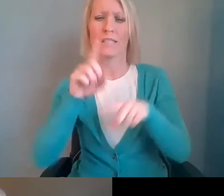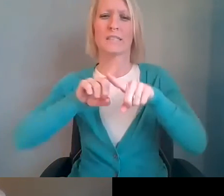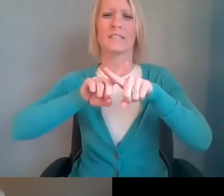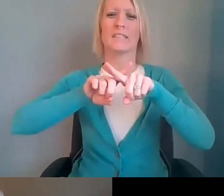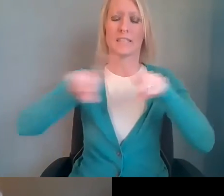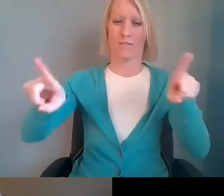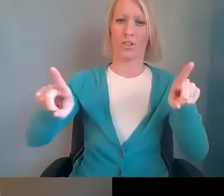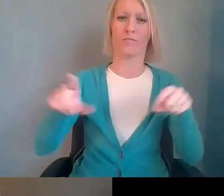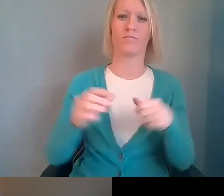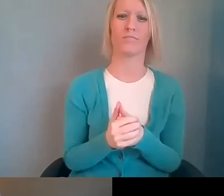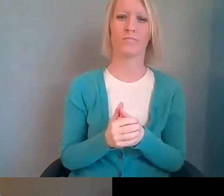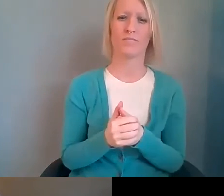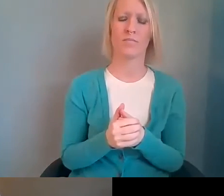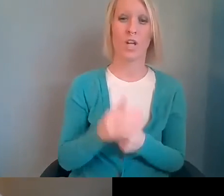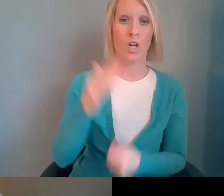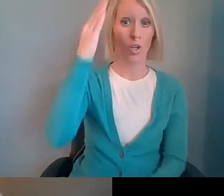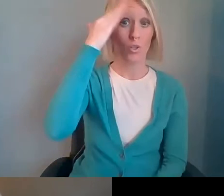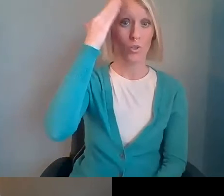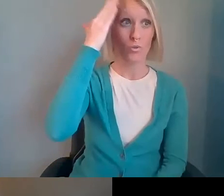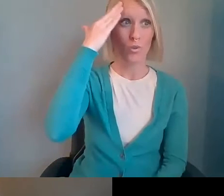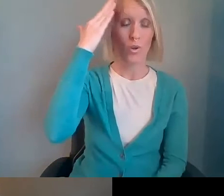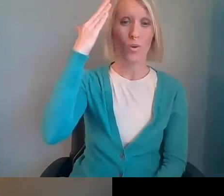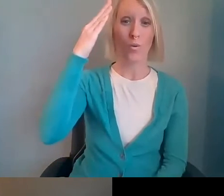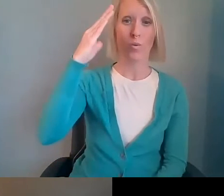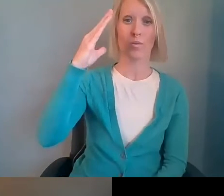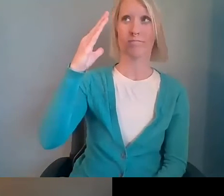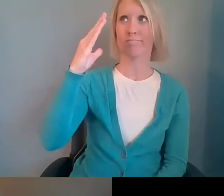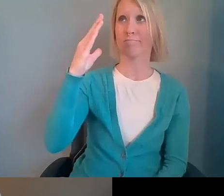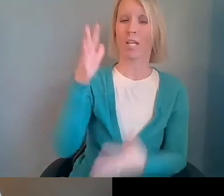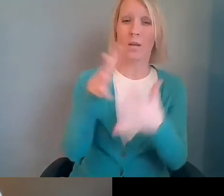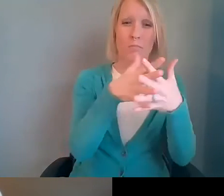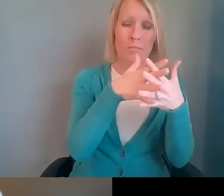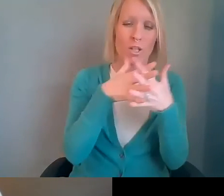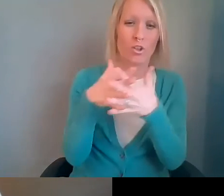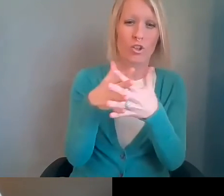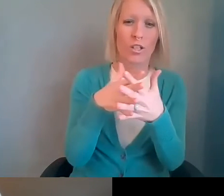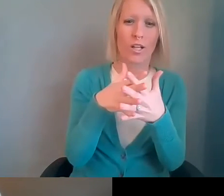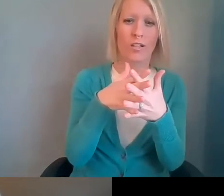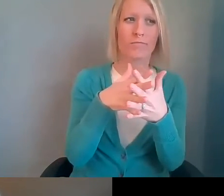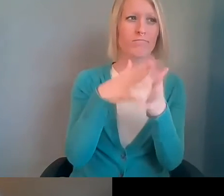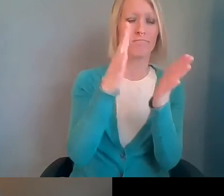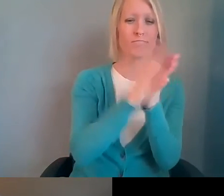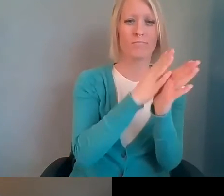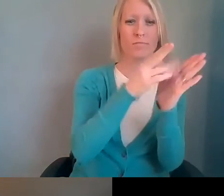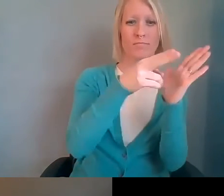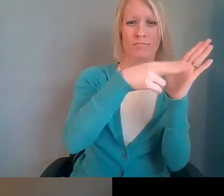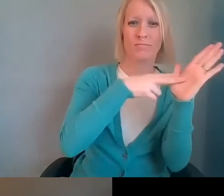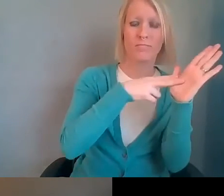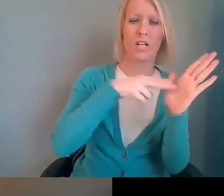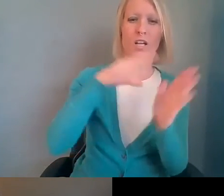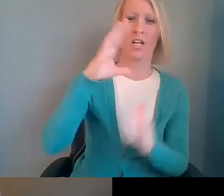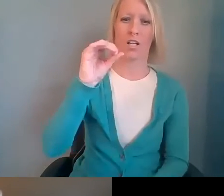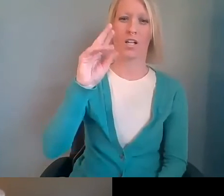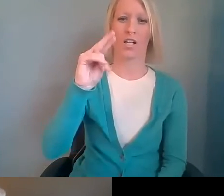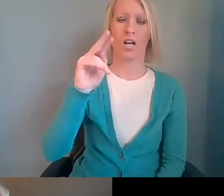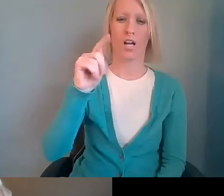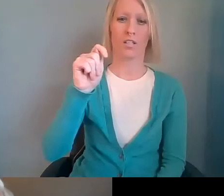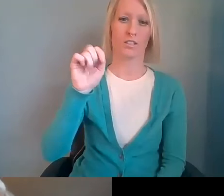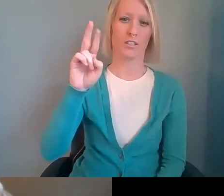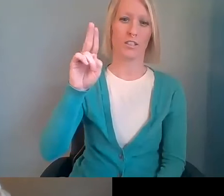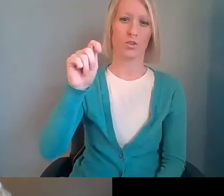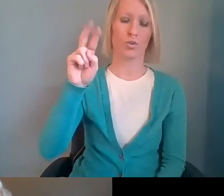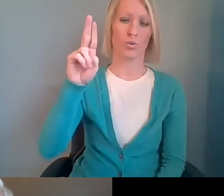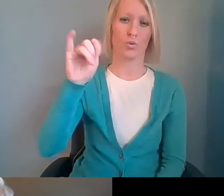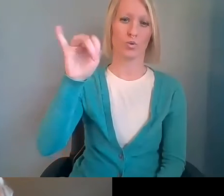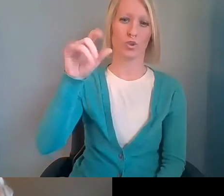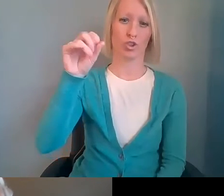Constitution was written in calligraphy. And so I do that. And I have some pens